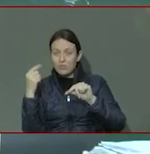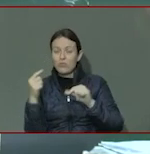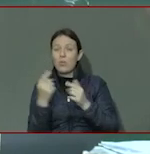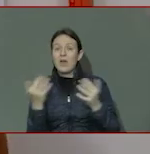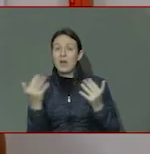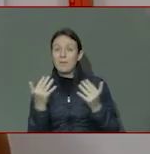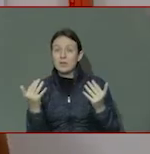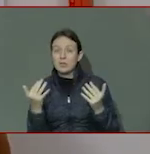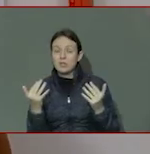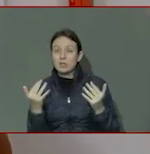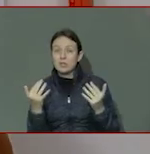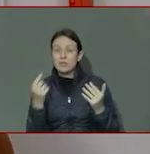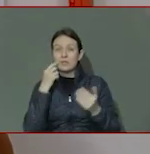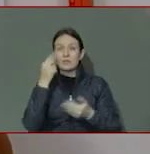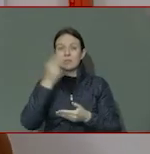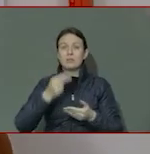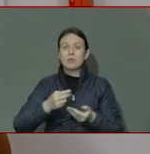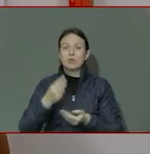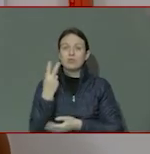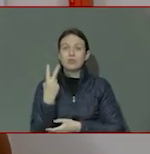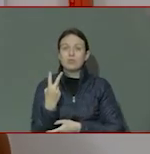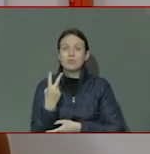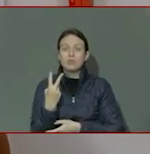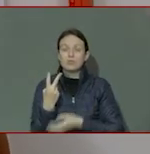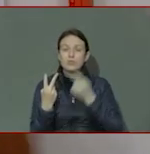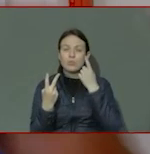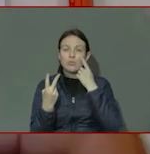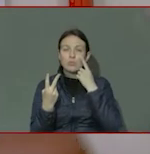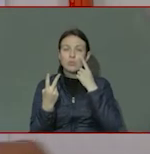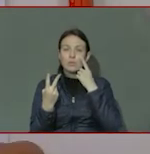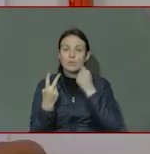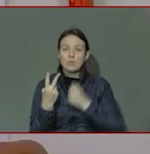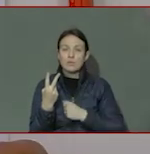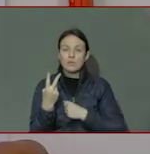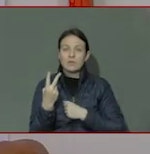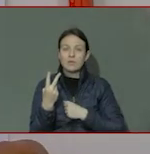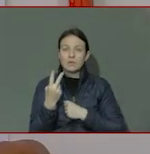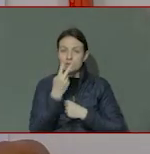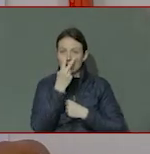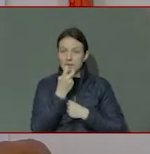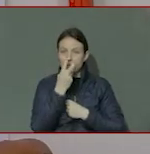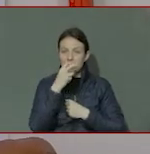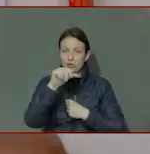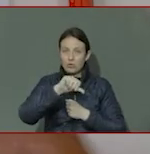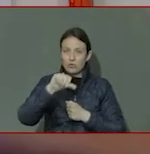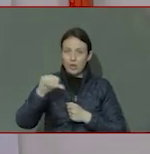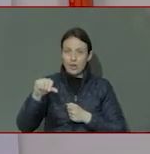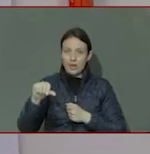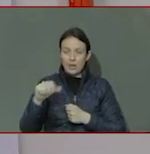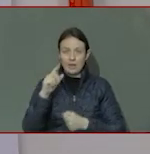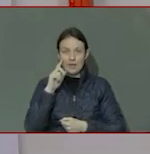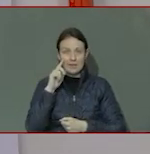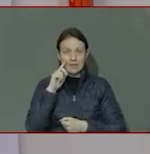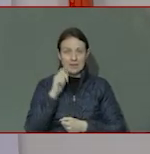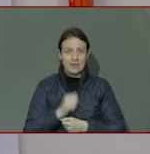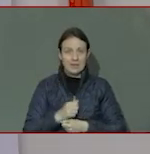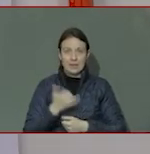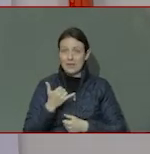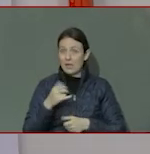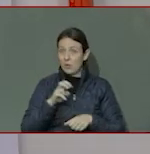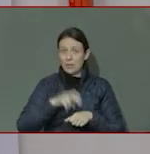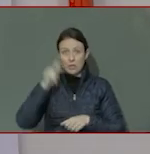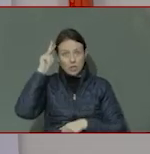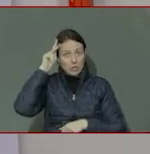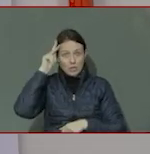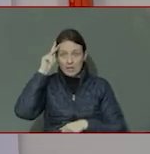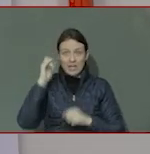Look, for instance, at diagram 2. Look at the black there of the salt. People, this has got nothing to do with knowledge. It's just, they